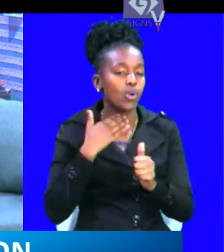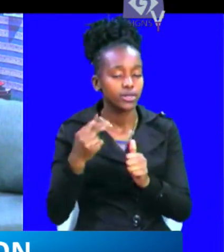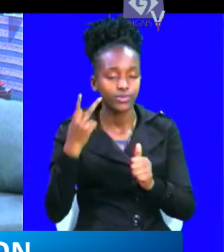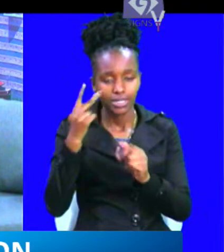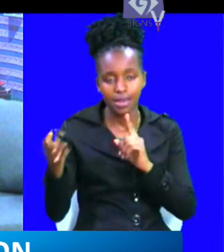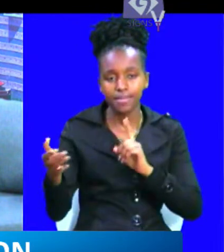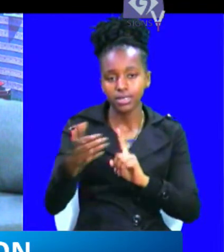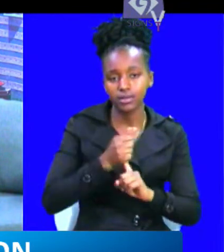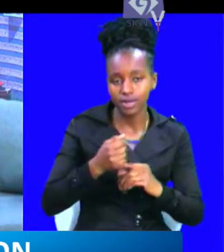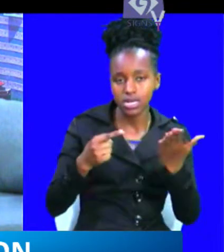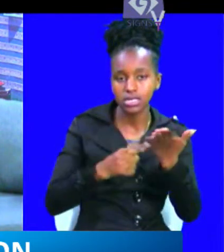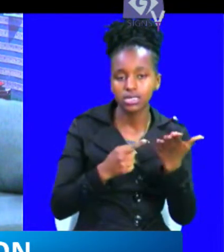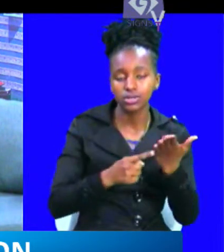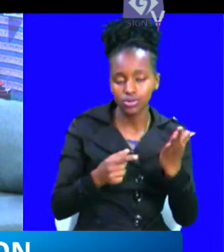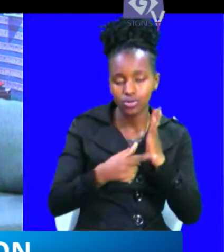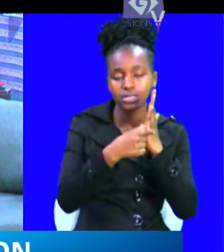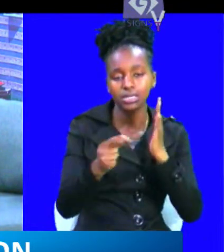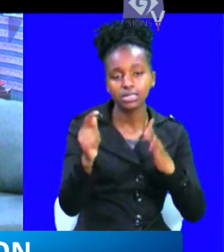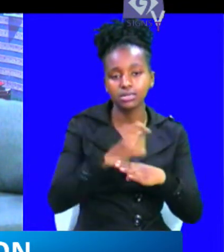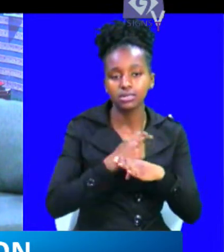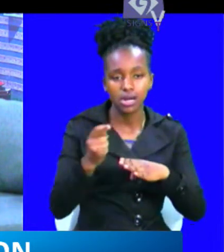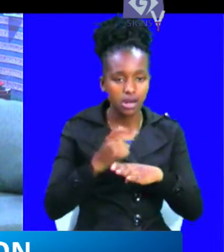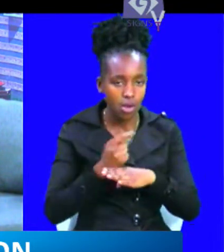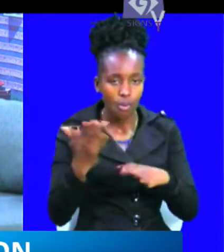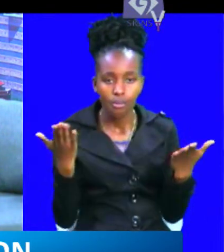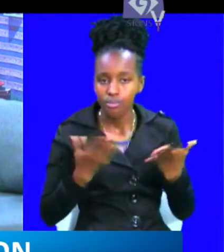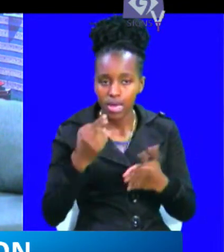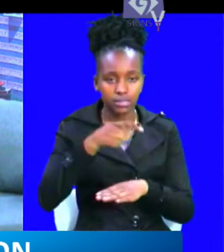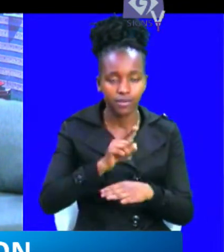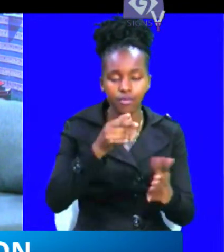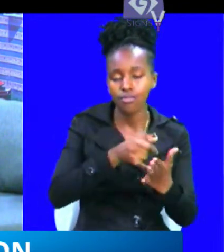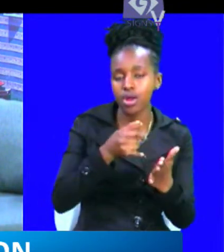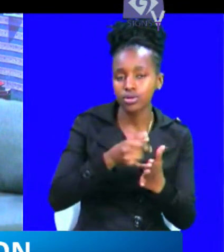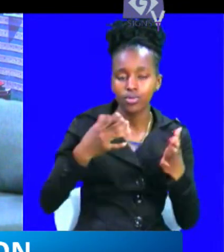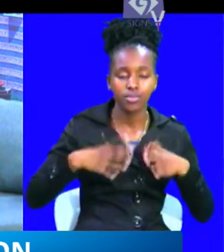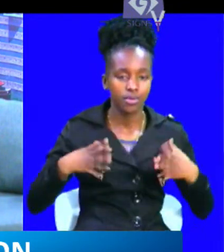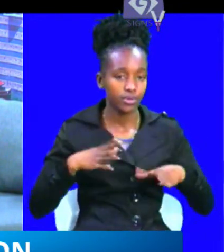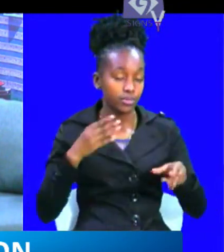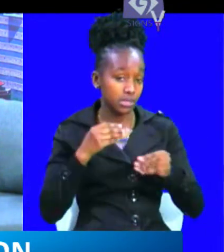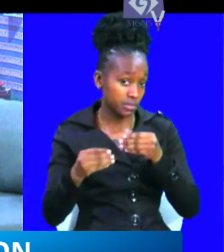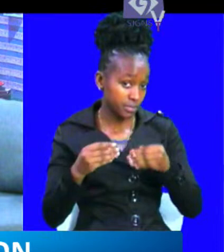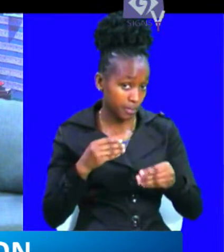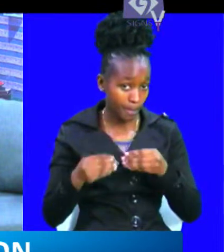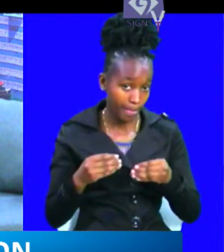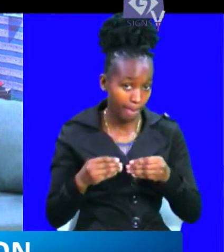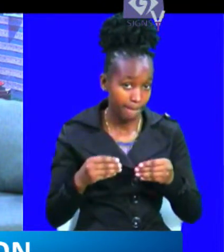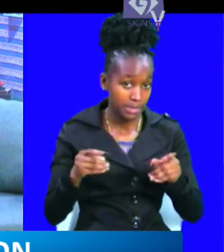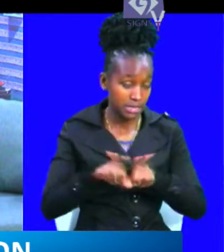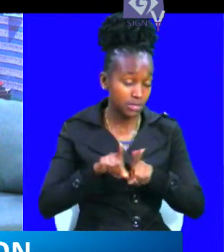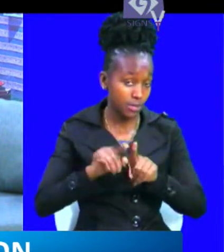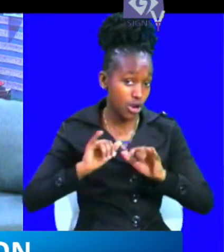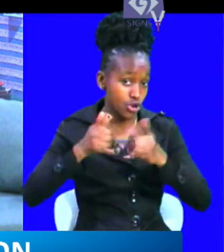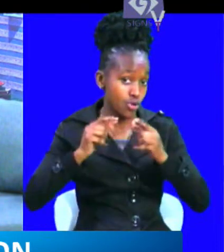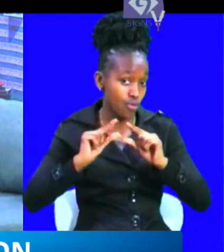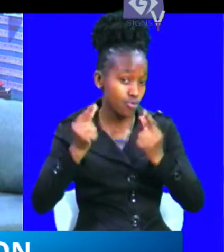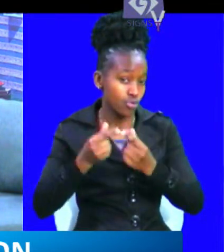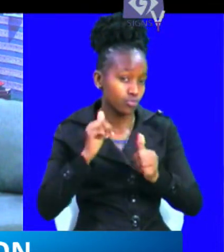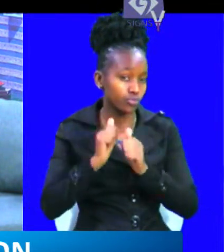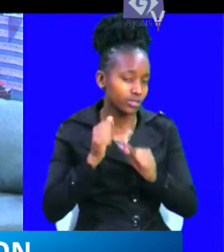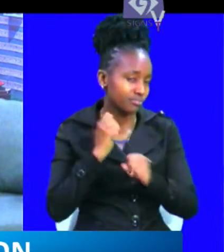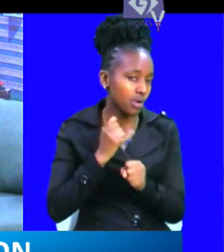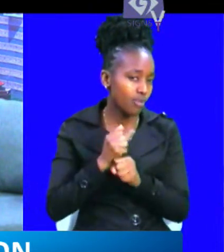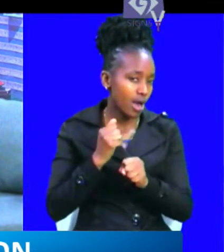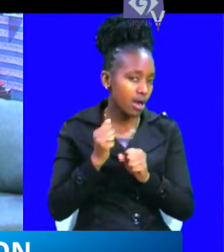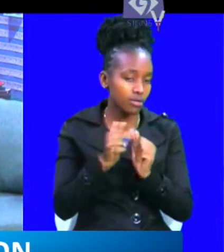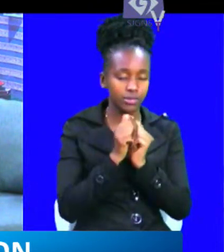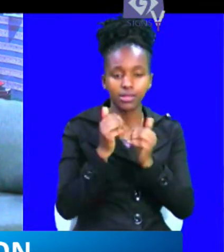the digital skills training, where you are also including this new group that you've not necessarily worked with,